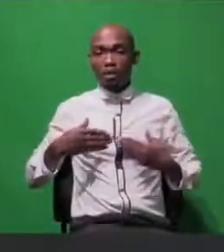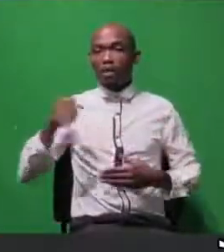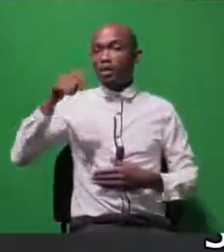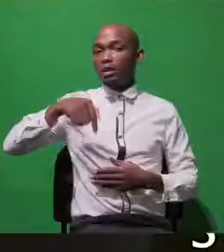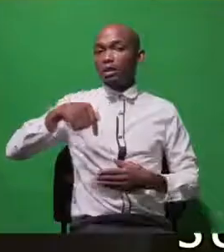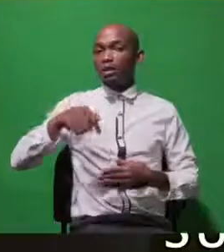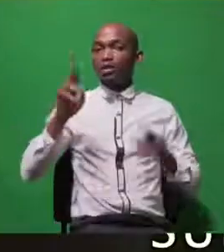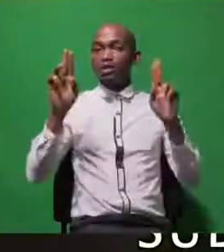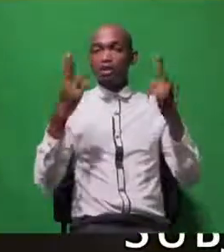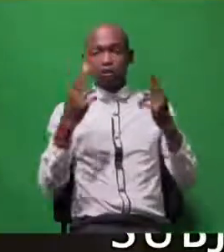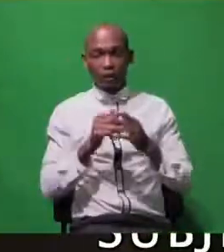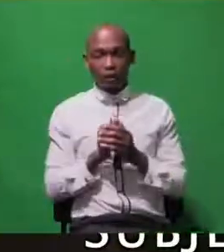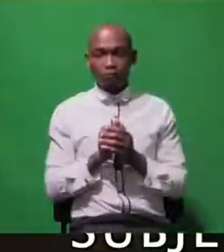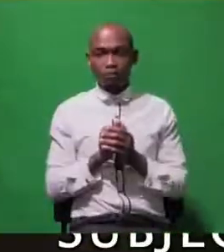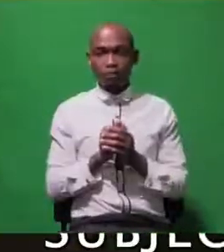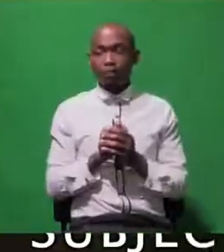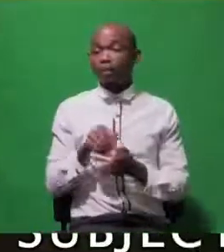These colonial